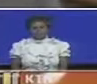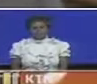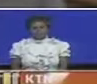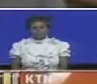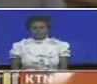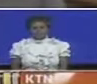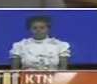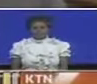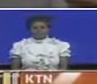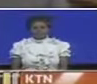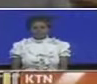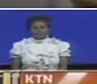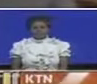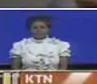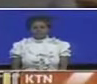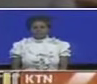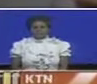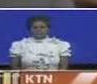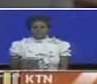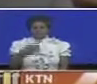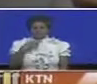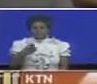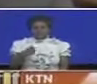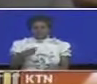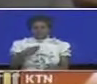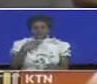The third top candidate, a female